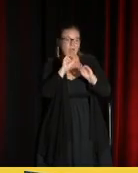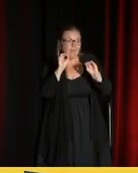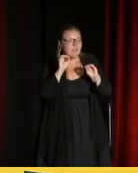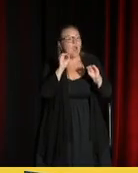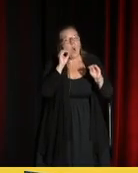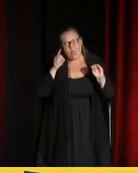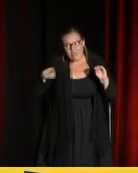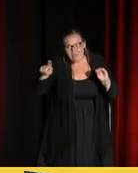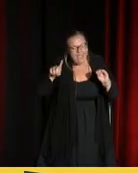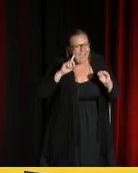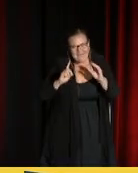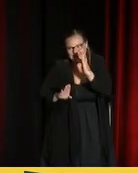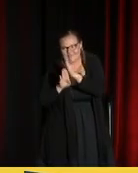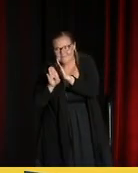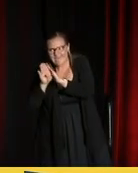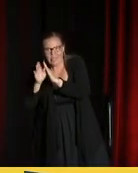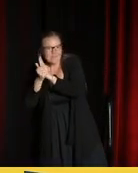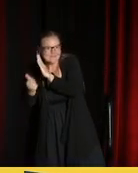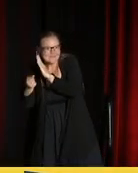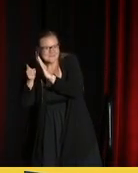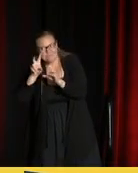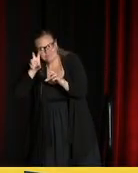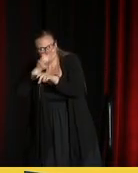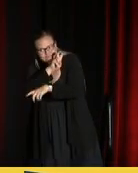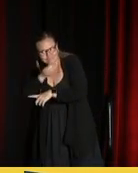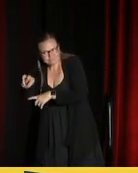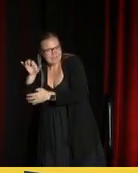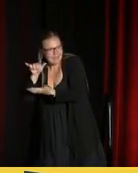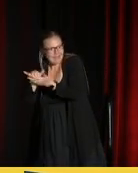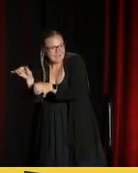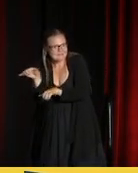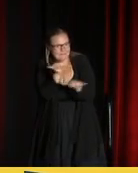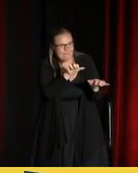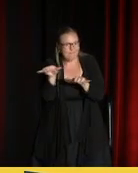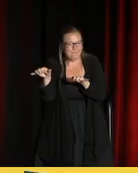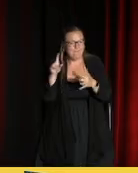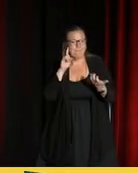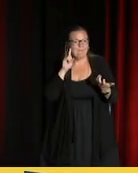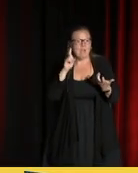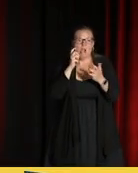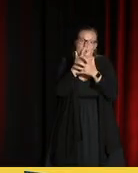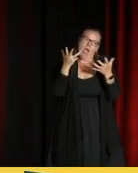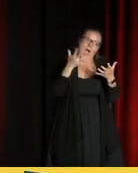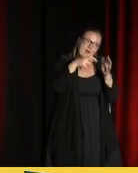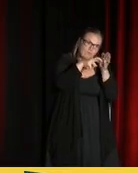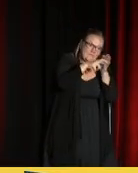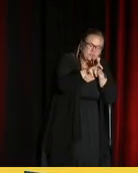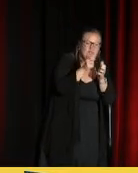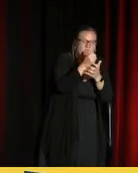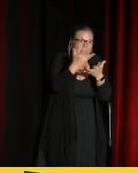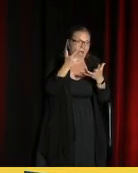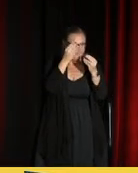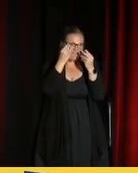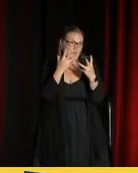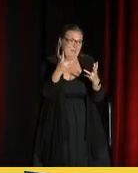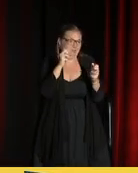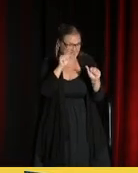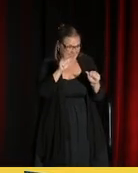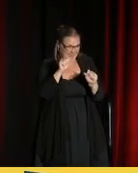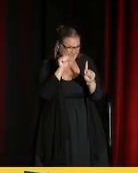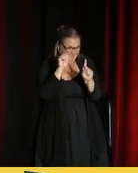developed. There's more research, there's a lot more research, there's a whole lot more stories, there's a whole lot more data. But can I just do a magic trick? Is that